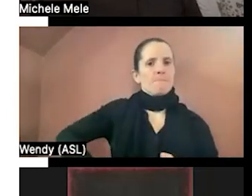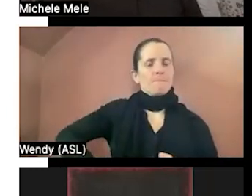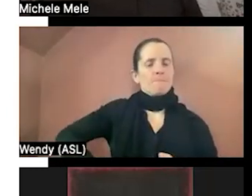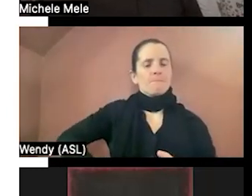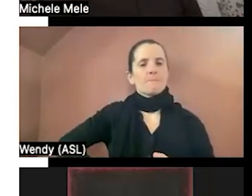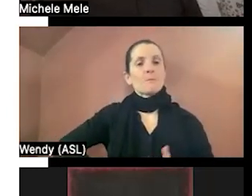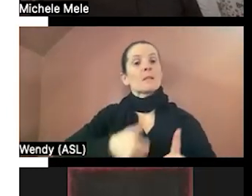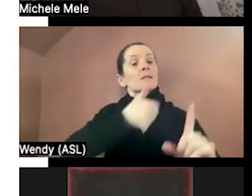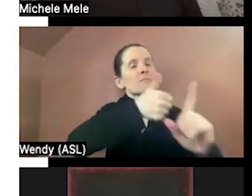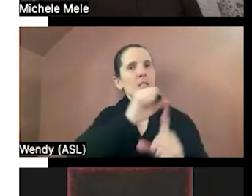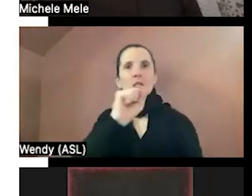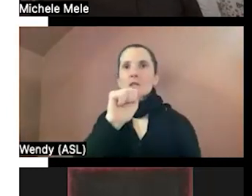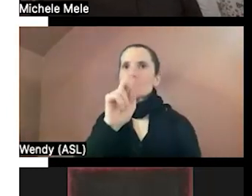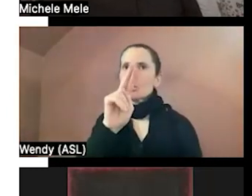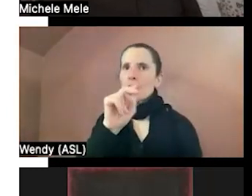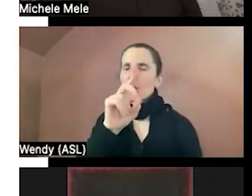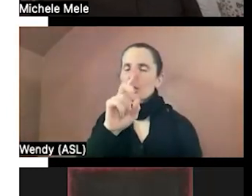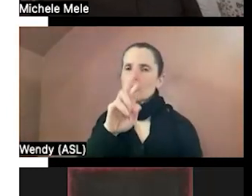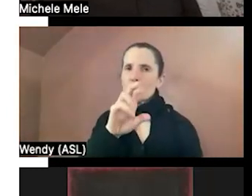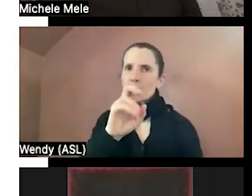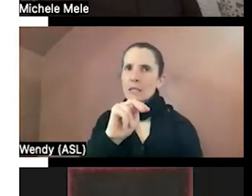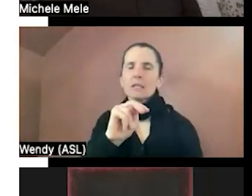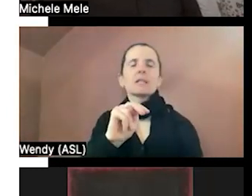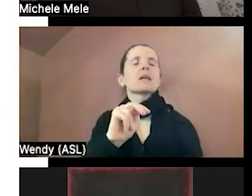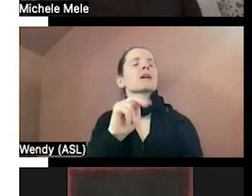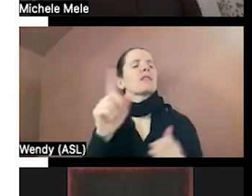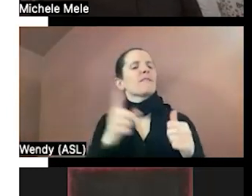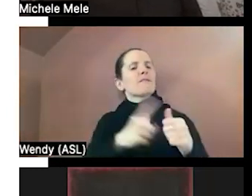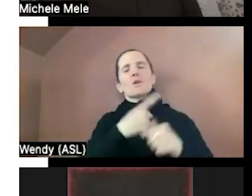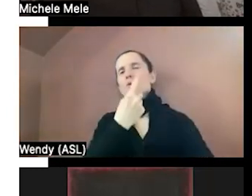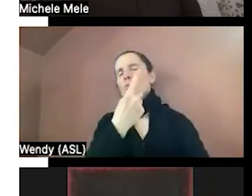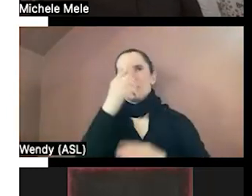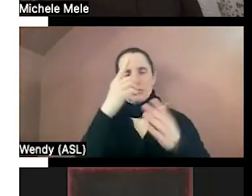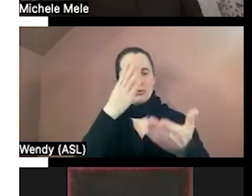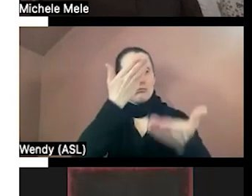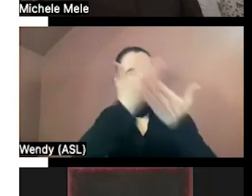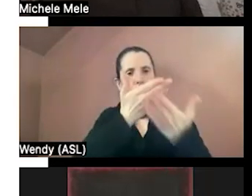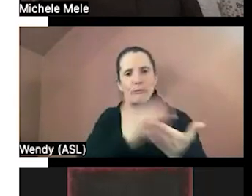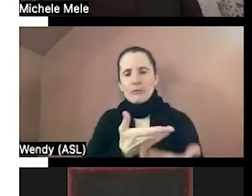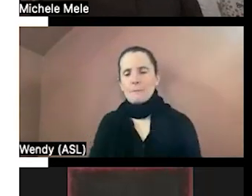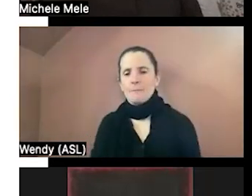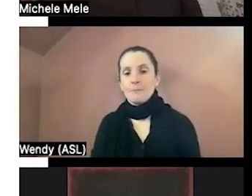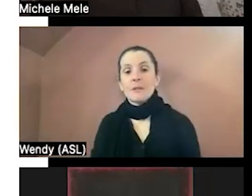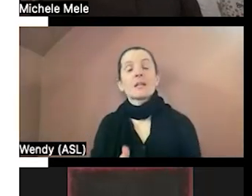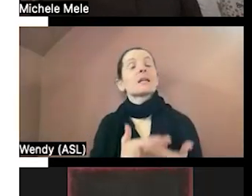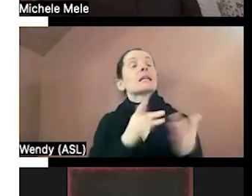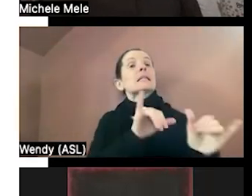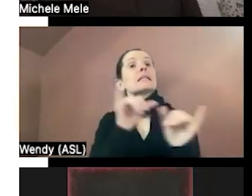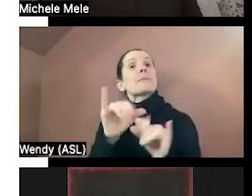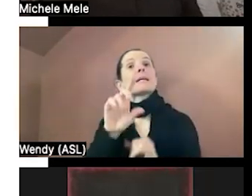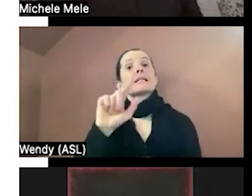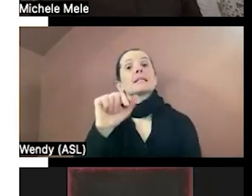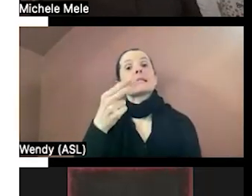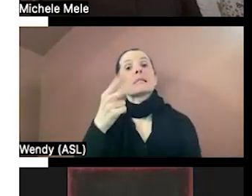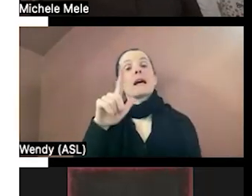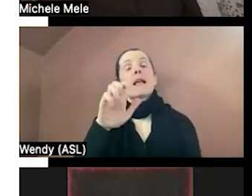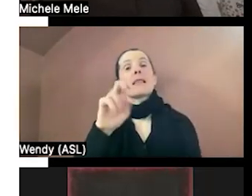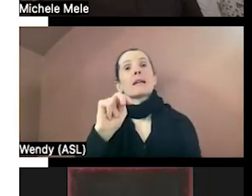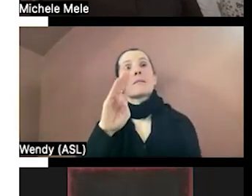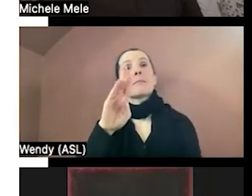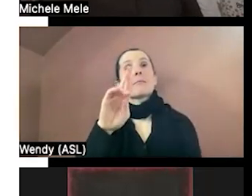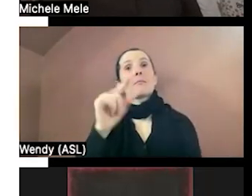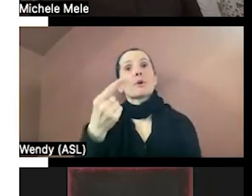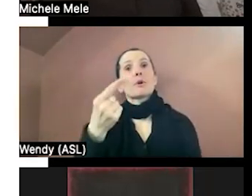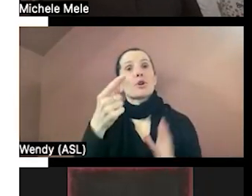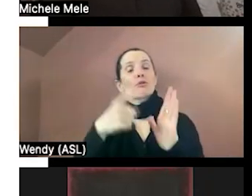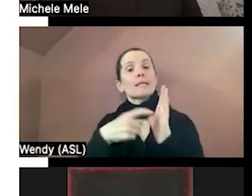them. And same for the D'Alembert theorem, the D'Alembert criteria for infinite series. It was